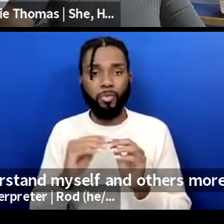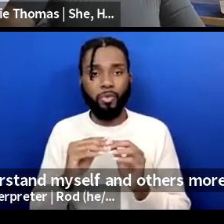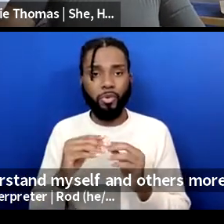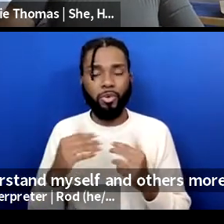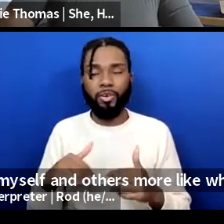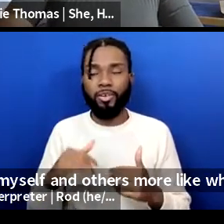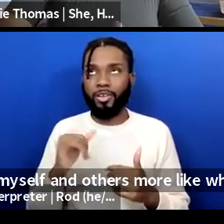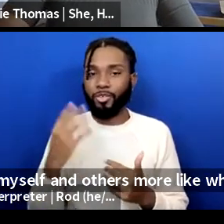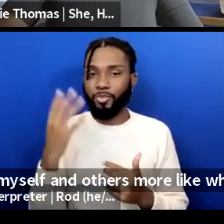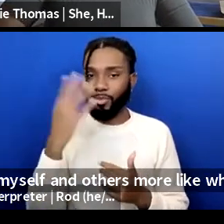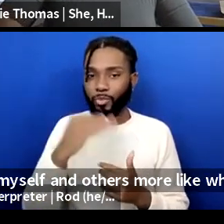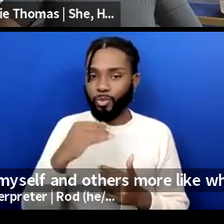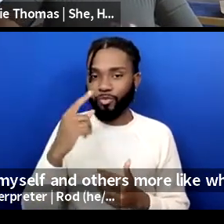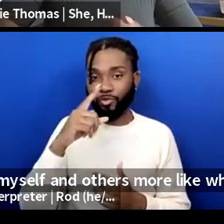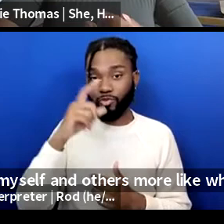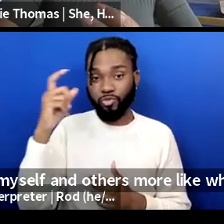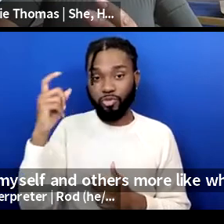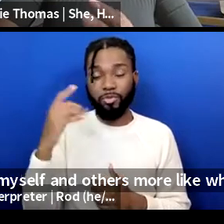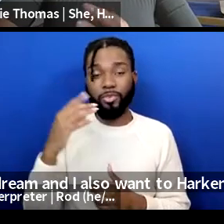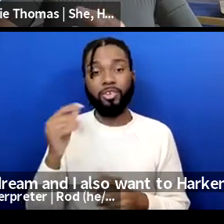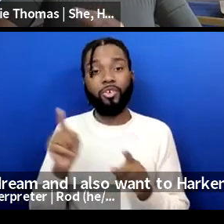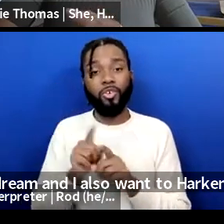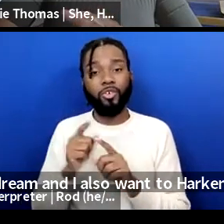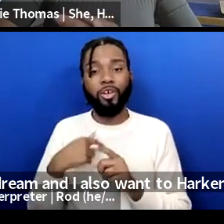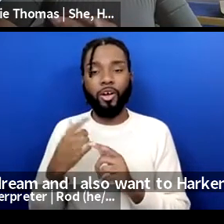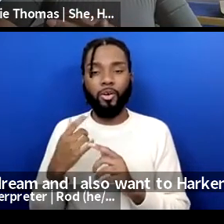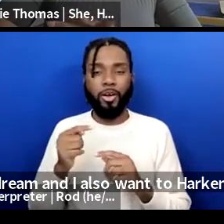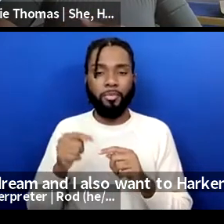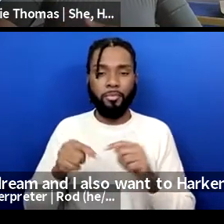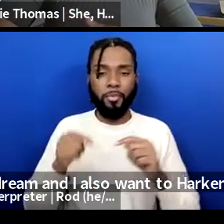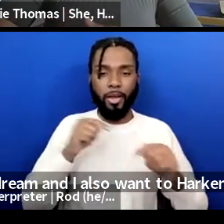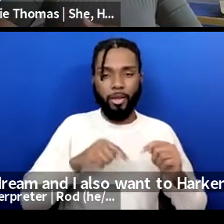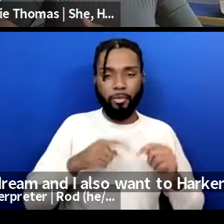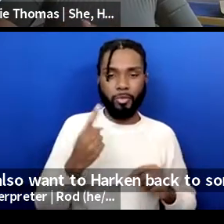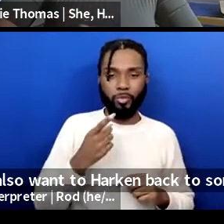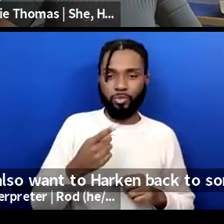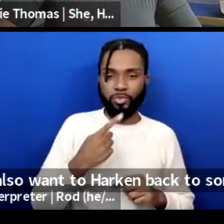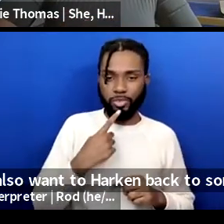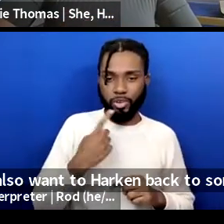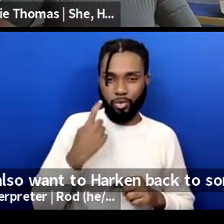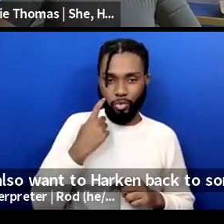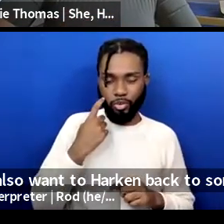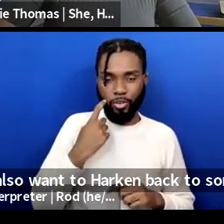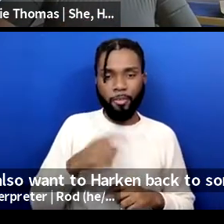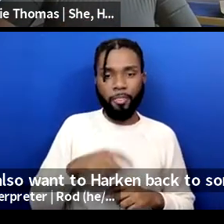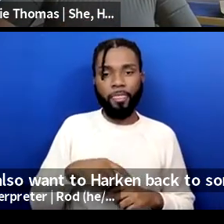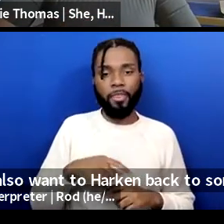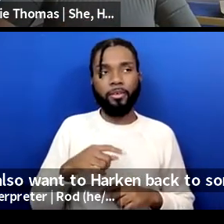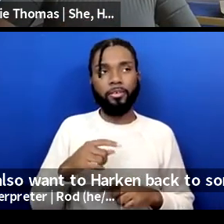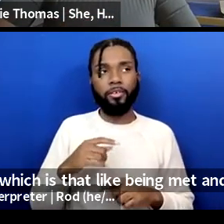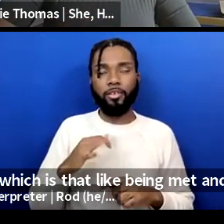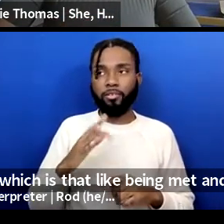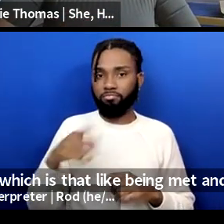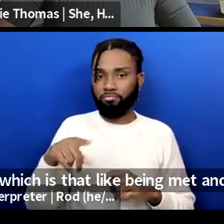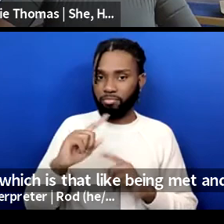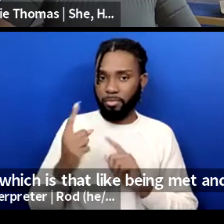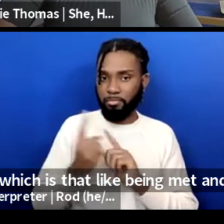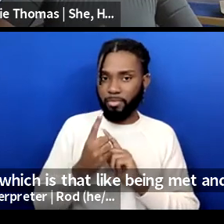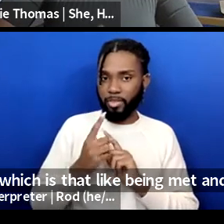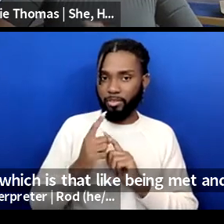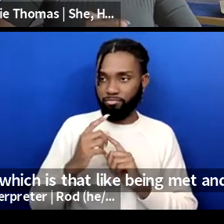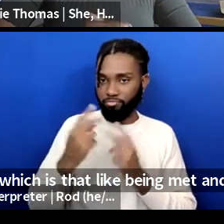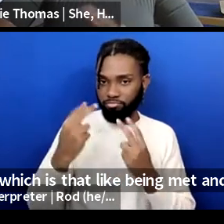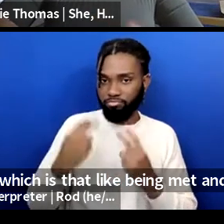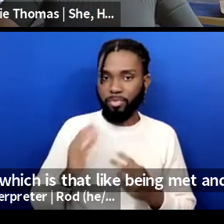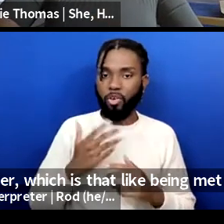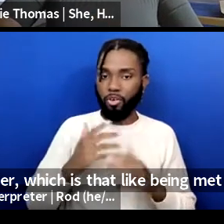dream. And I also want to harken back to something we said earlier, which is that like being met in our fullness, being able to make that